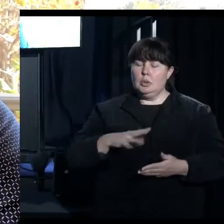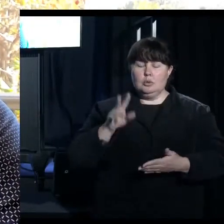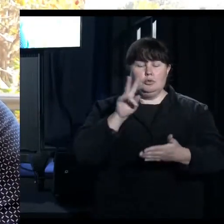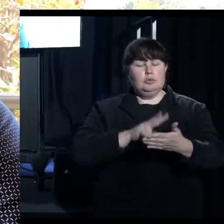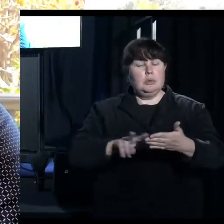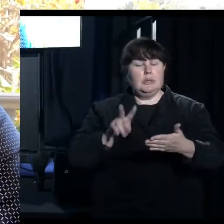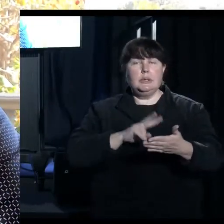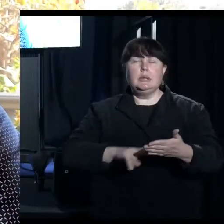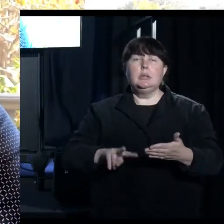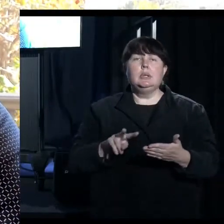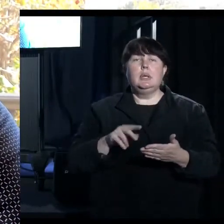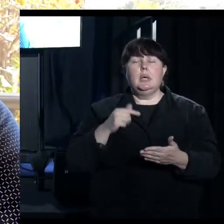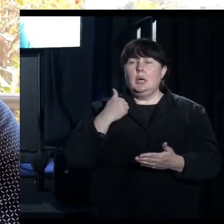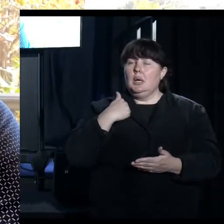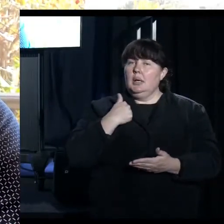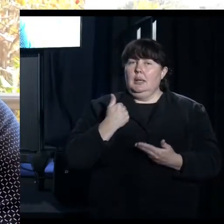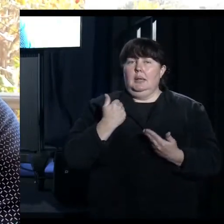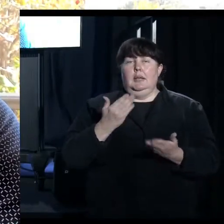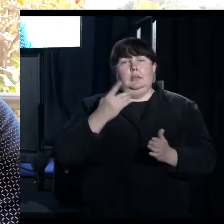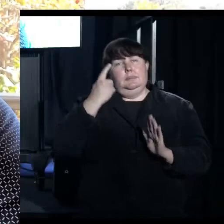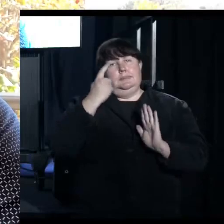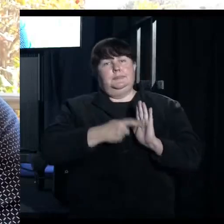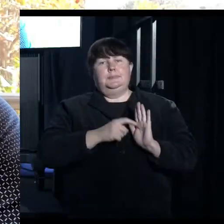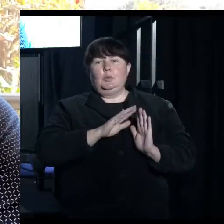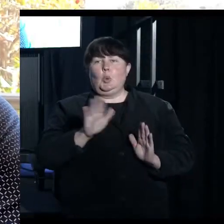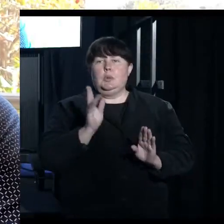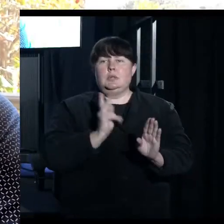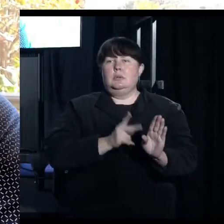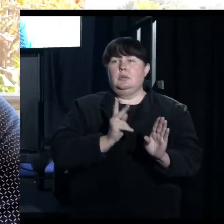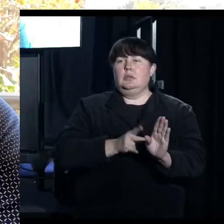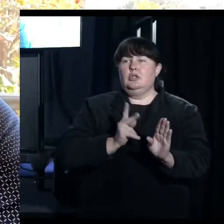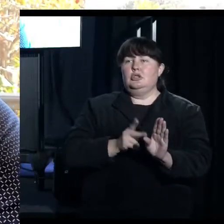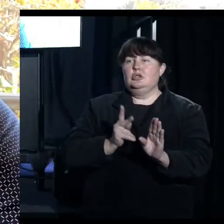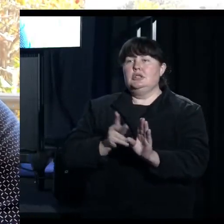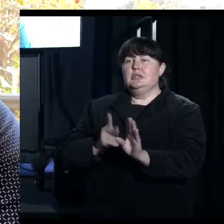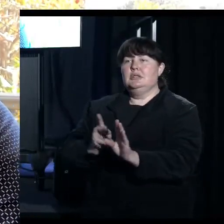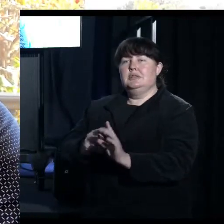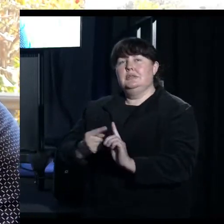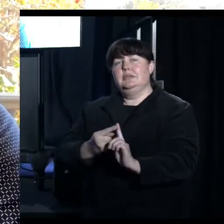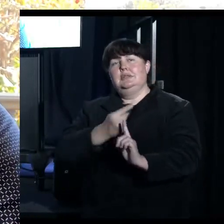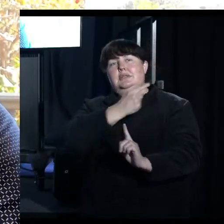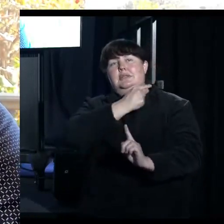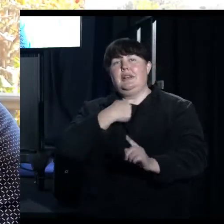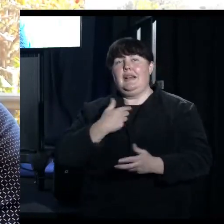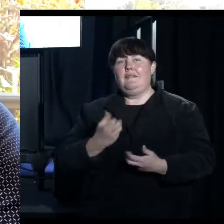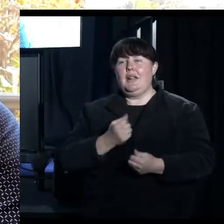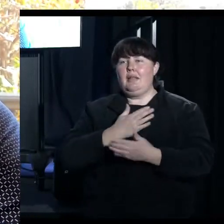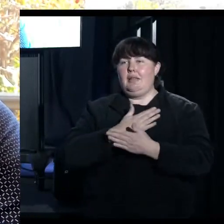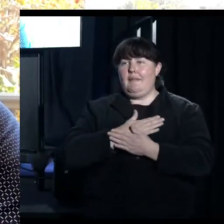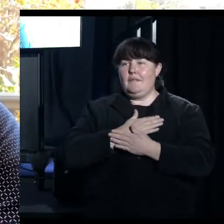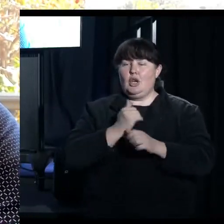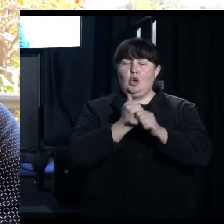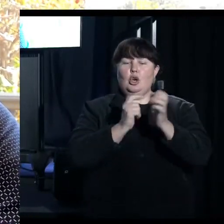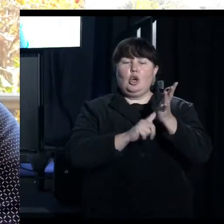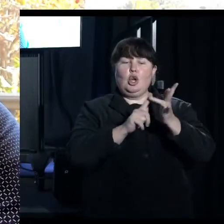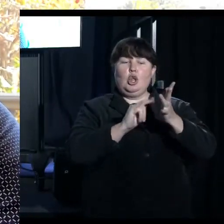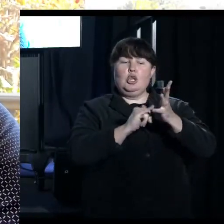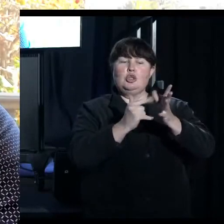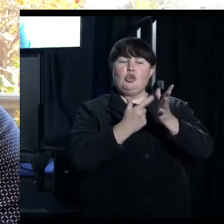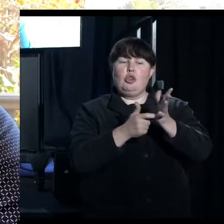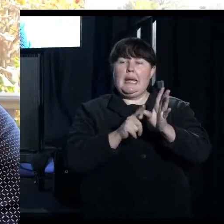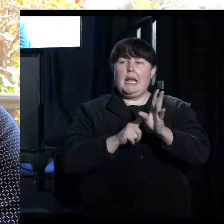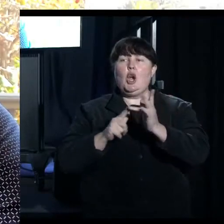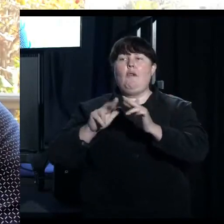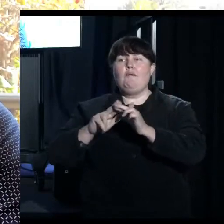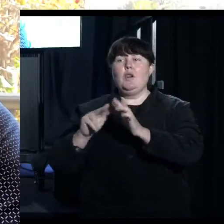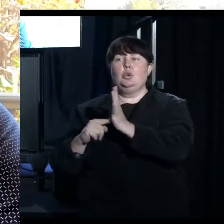Glossary of terms. A facade of symptoms, a flutter of hospital wings, an angel of mutterings, a strain of thoughts,